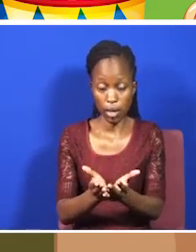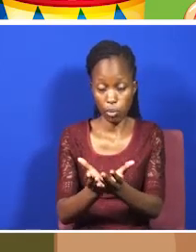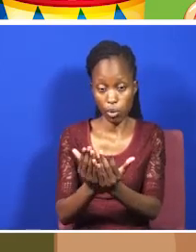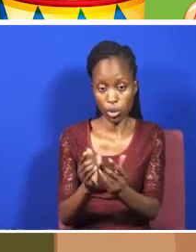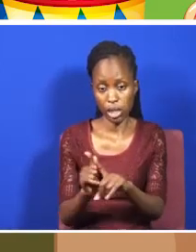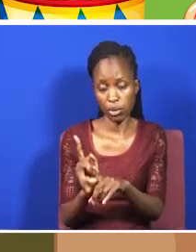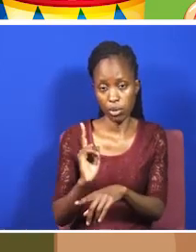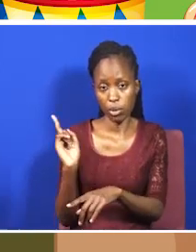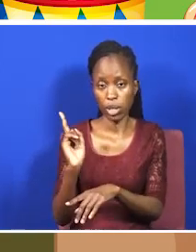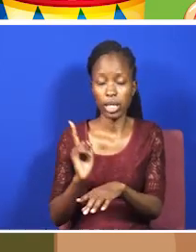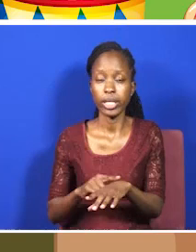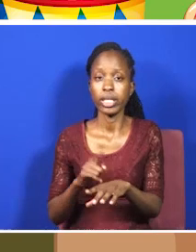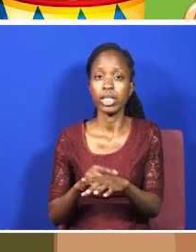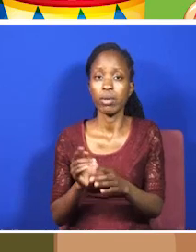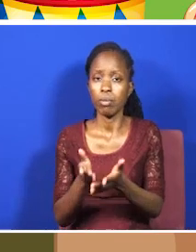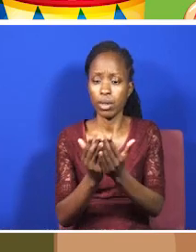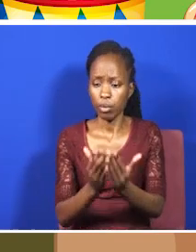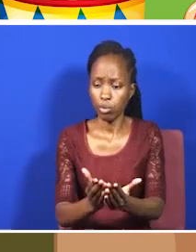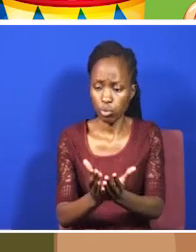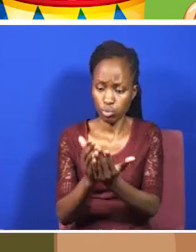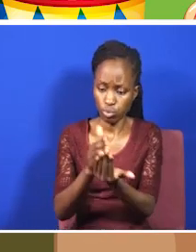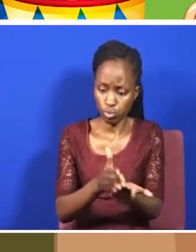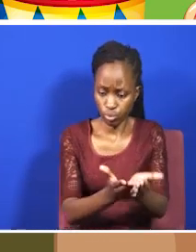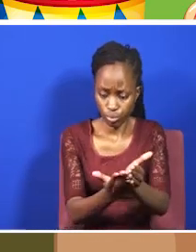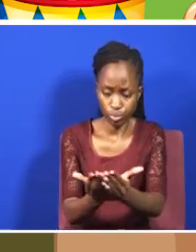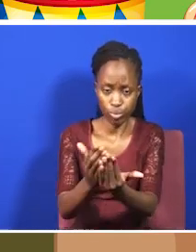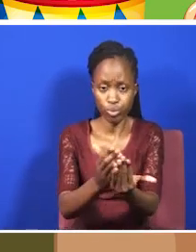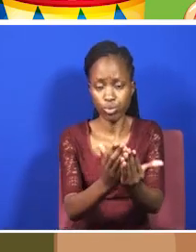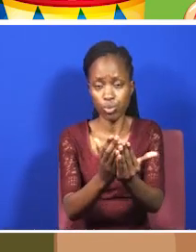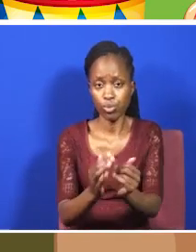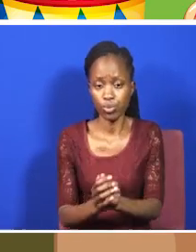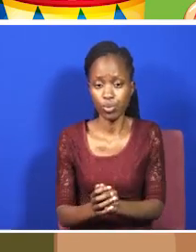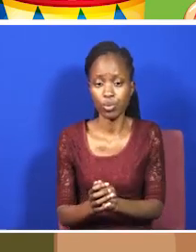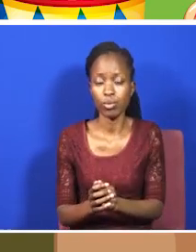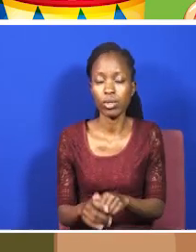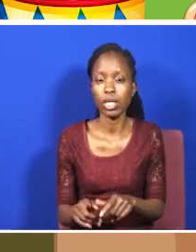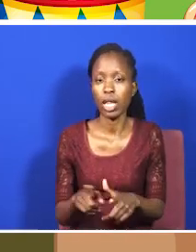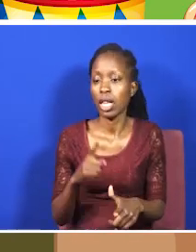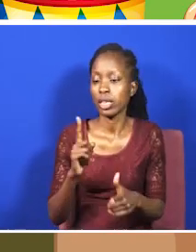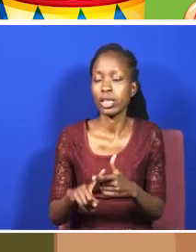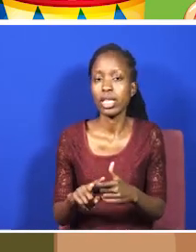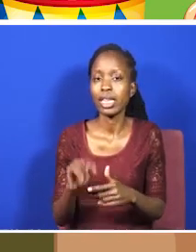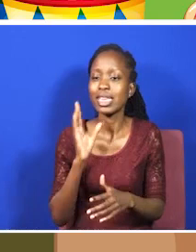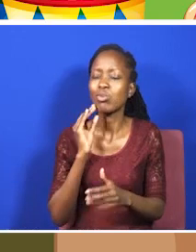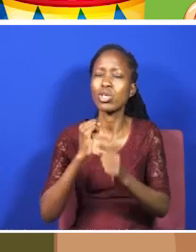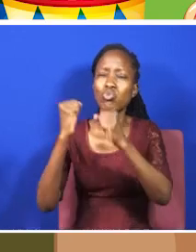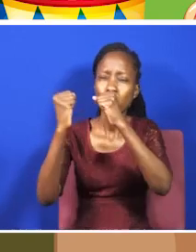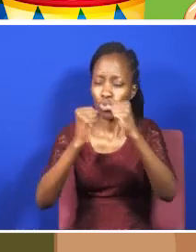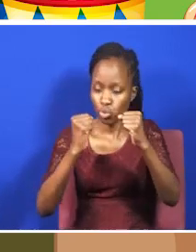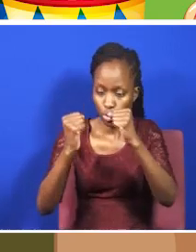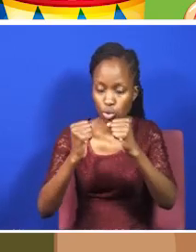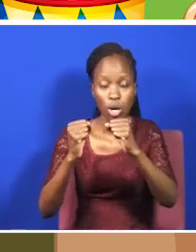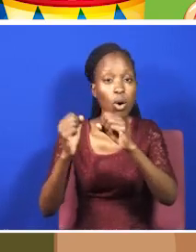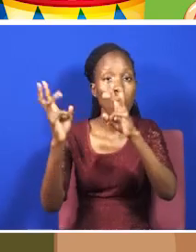his disciples were inside the boat. As the boat was going, suddenly, as we have